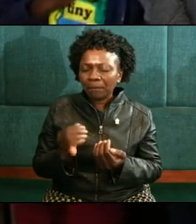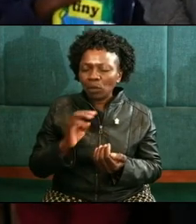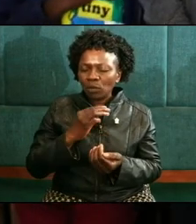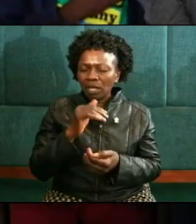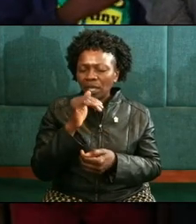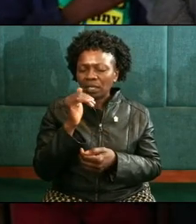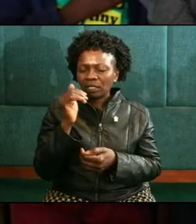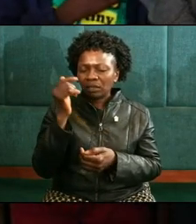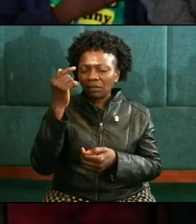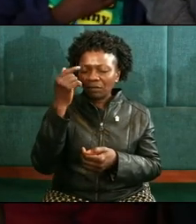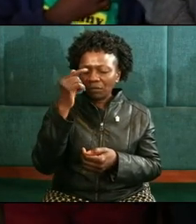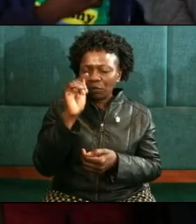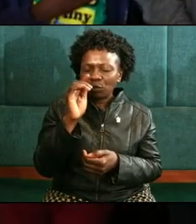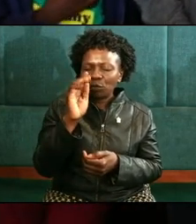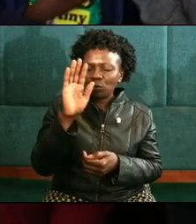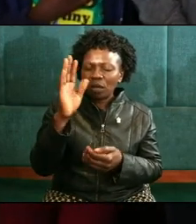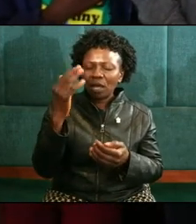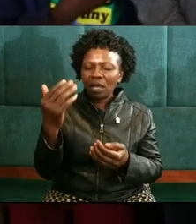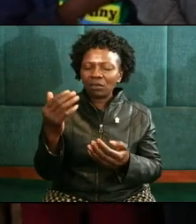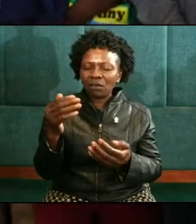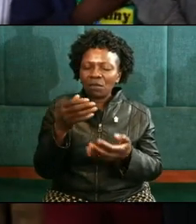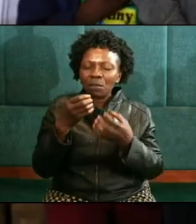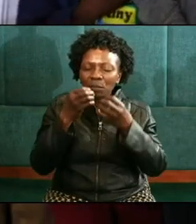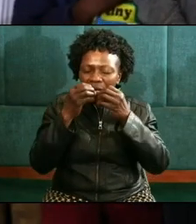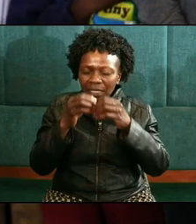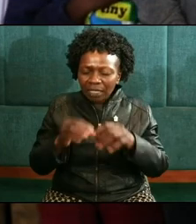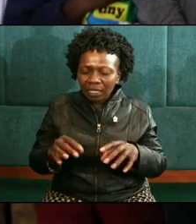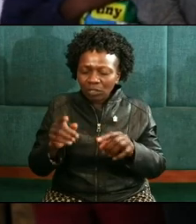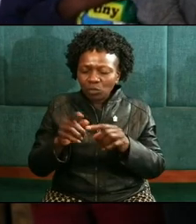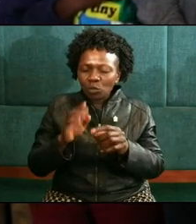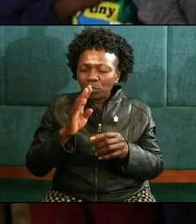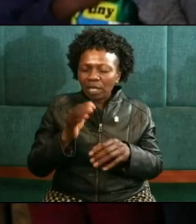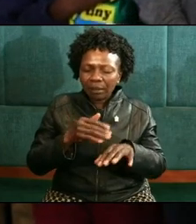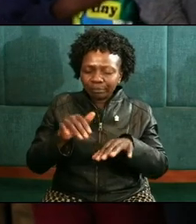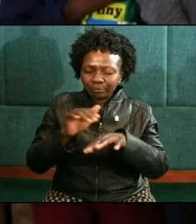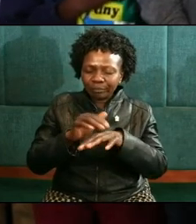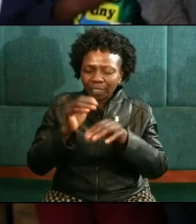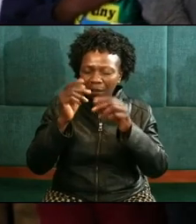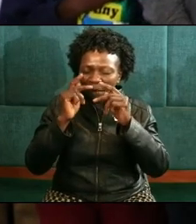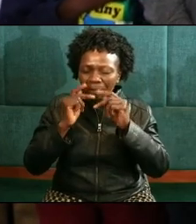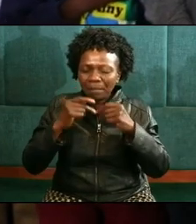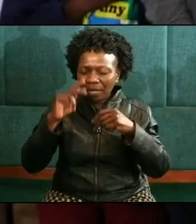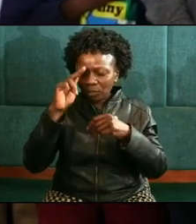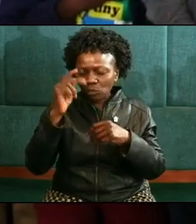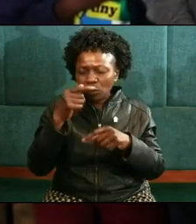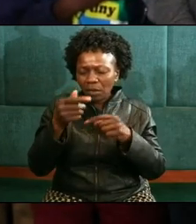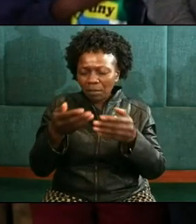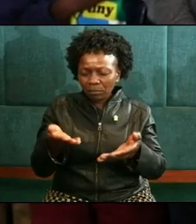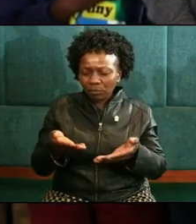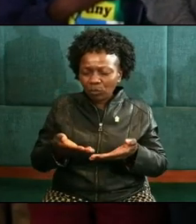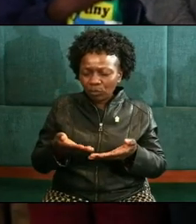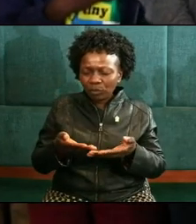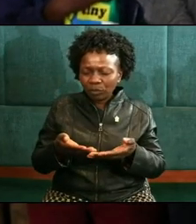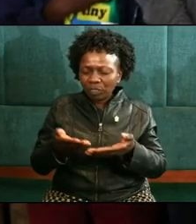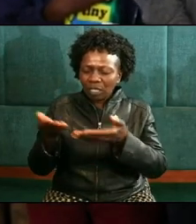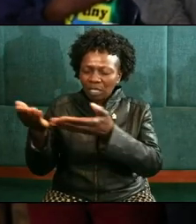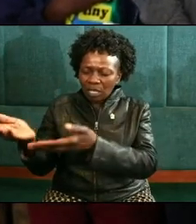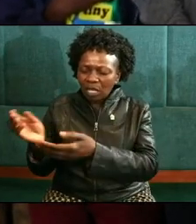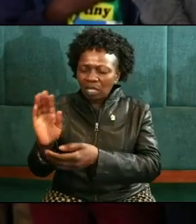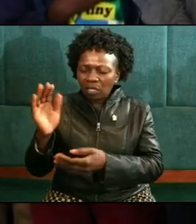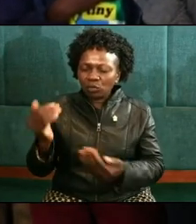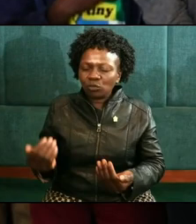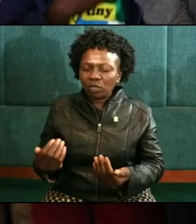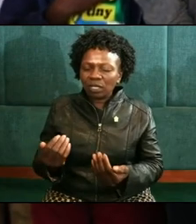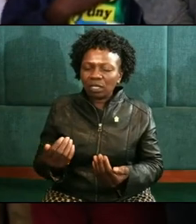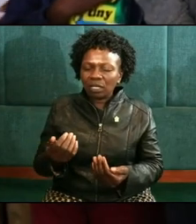We ask for your hand of blessing to be upon the parents that have brought their children. Yes, Lord.